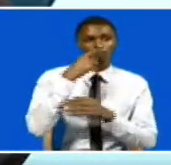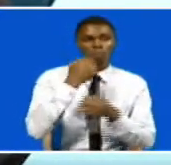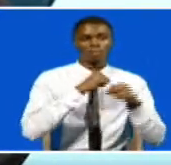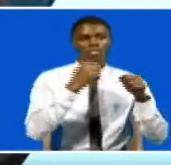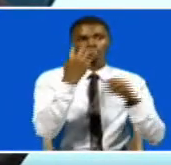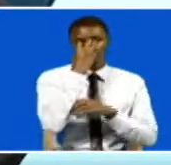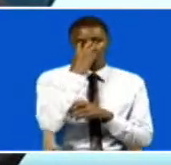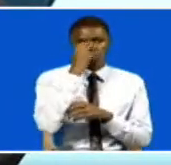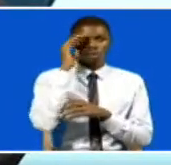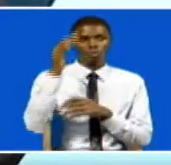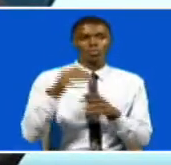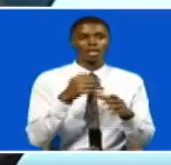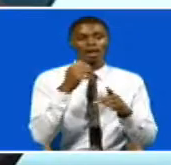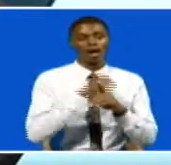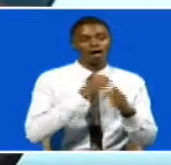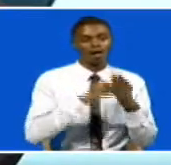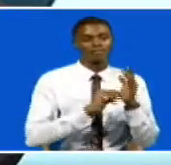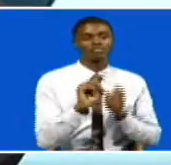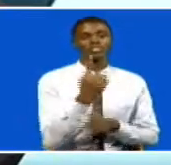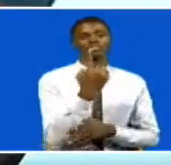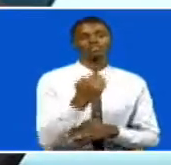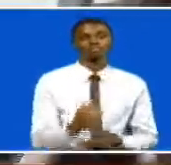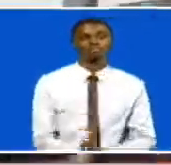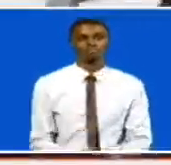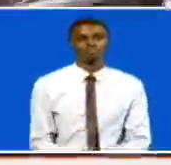Ruto will reap first.